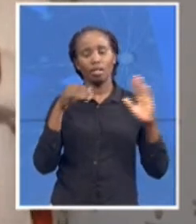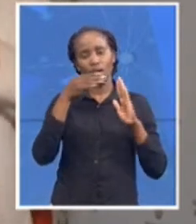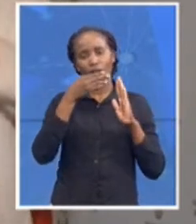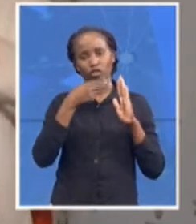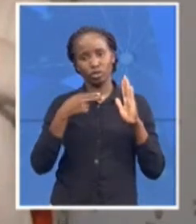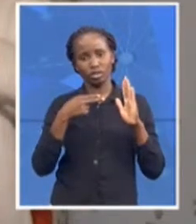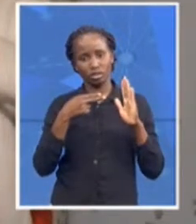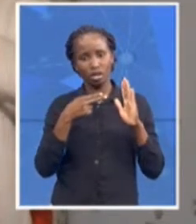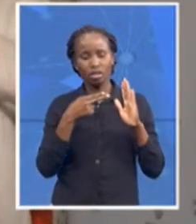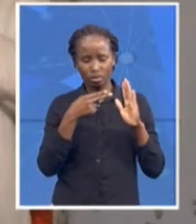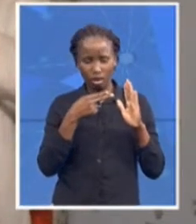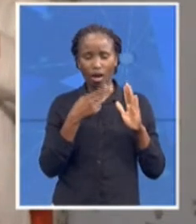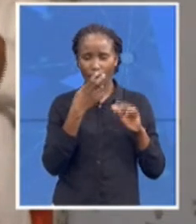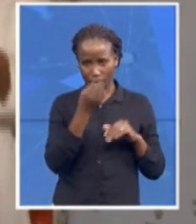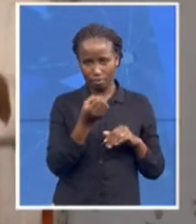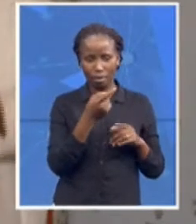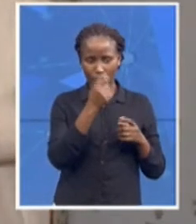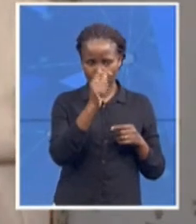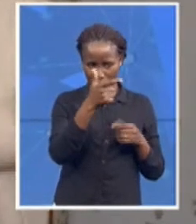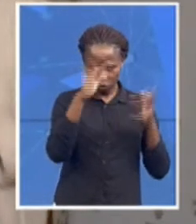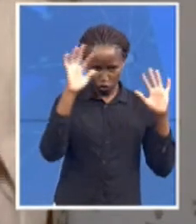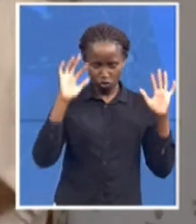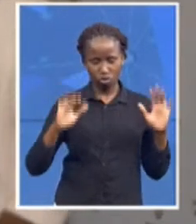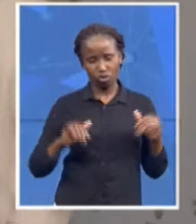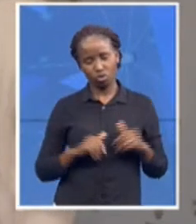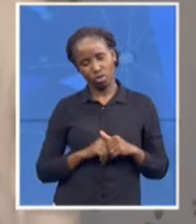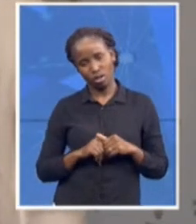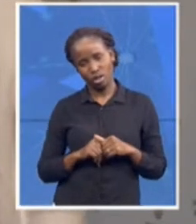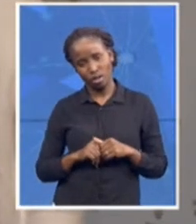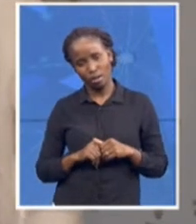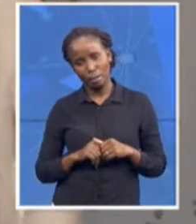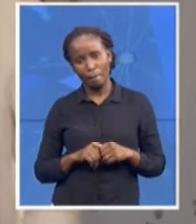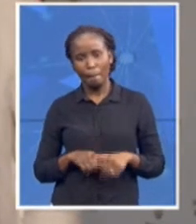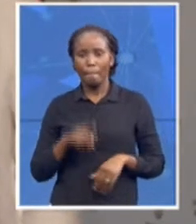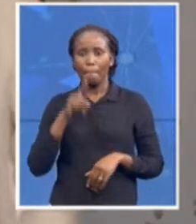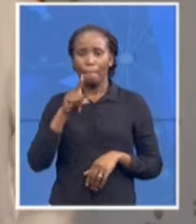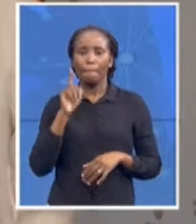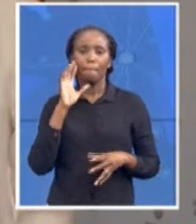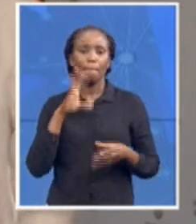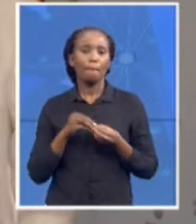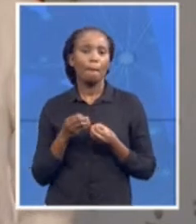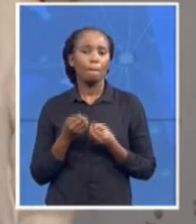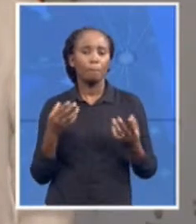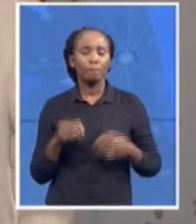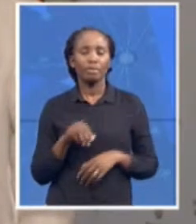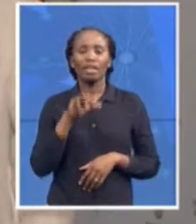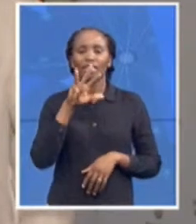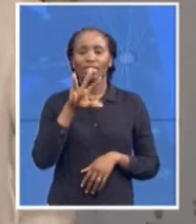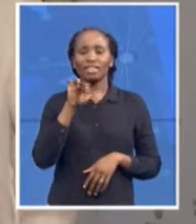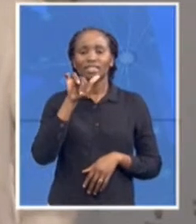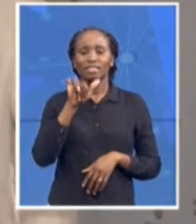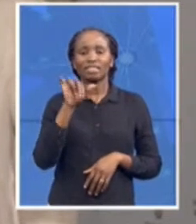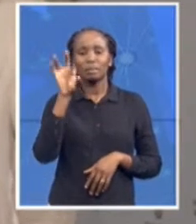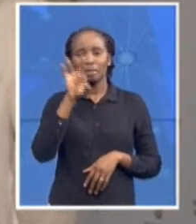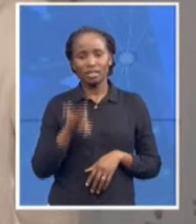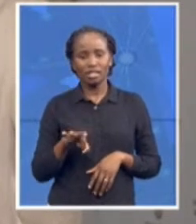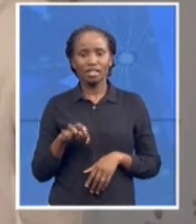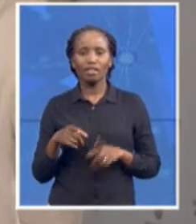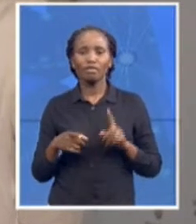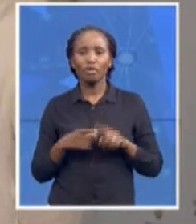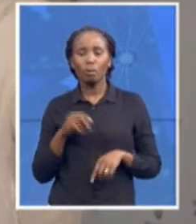which constitute 96% of 285 million rands. Now